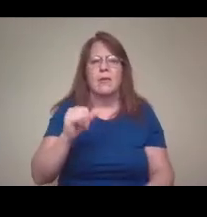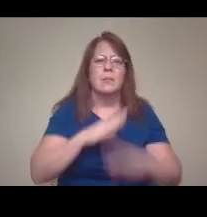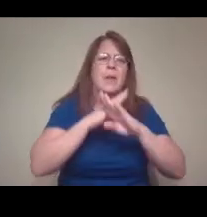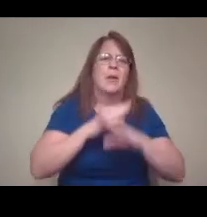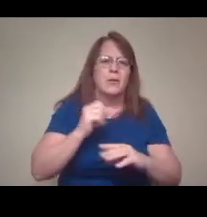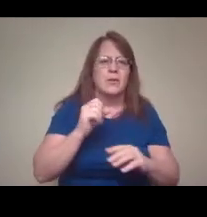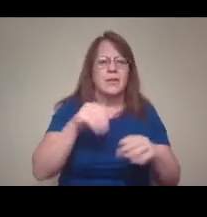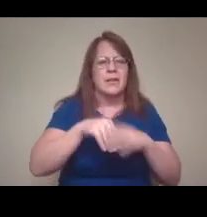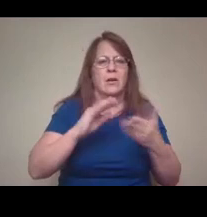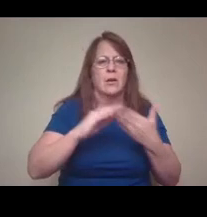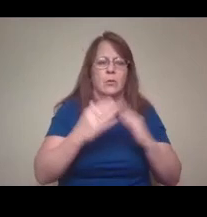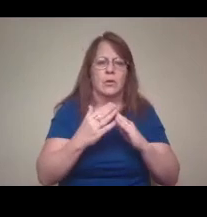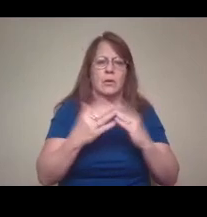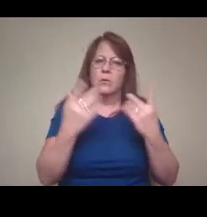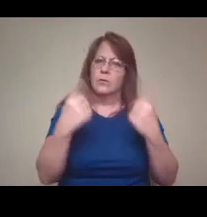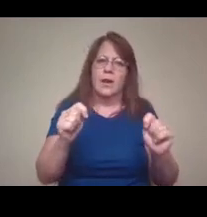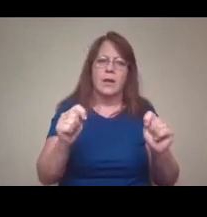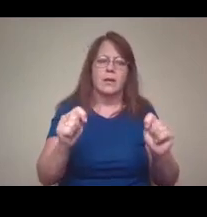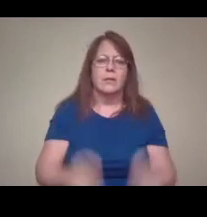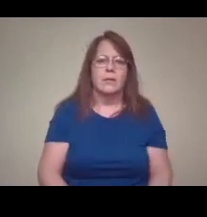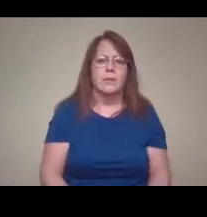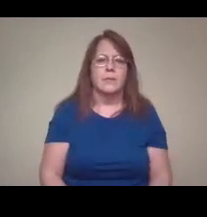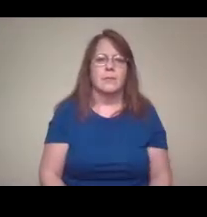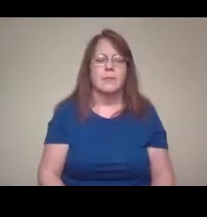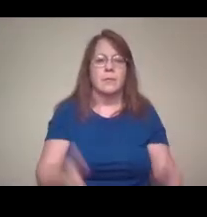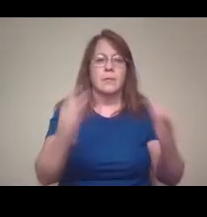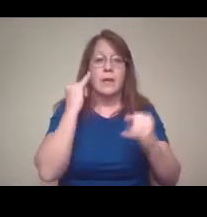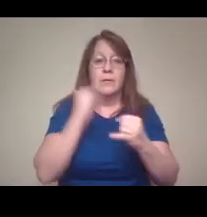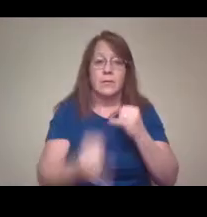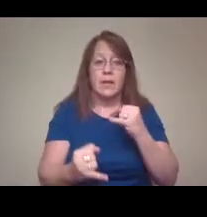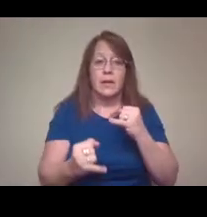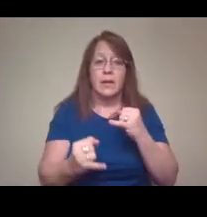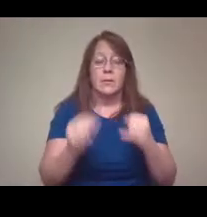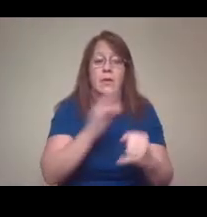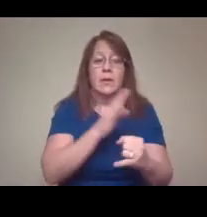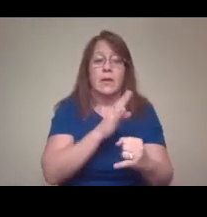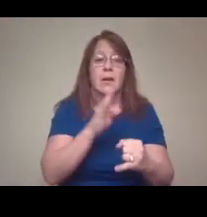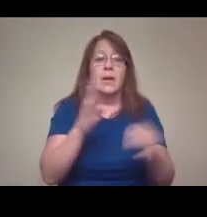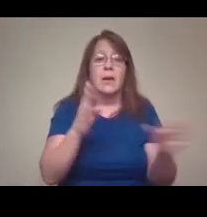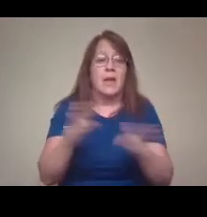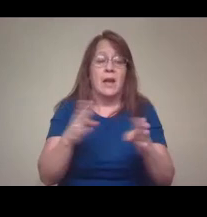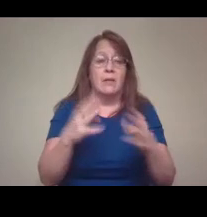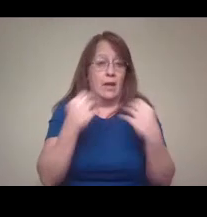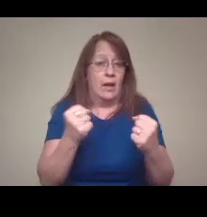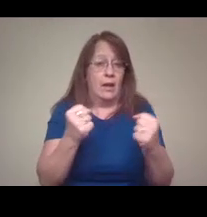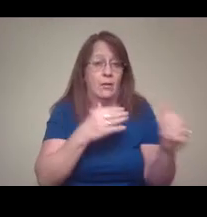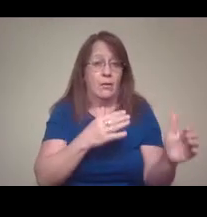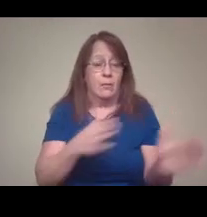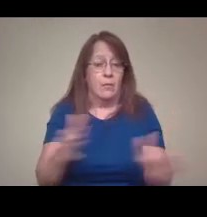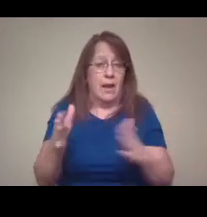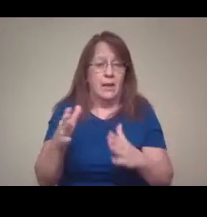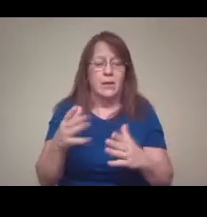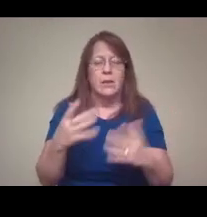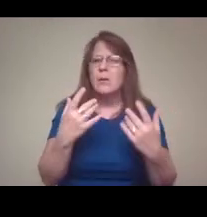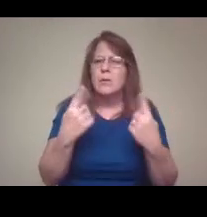local solutions to overcoming them. And then finally, with the behavioral health plan, we're also looking for creative ways